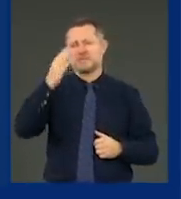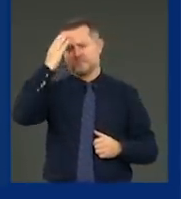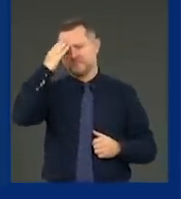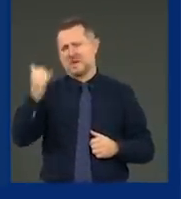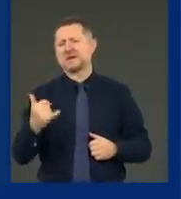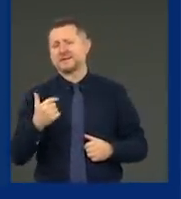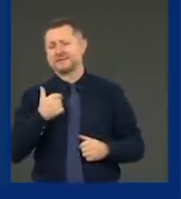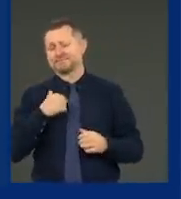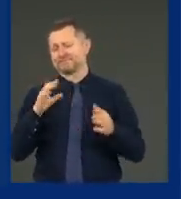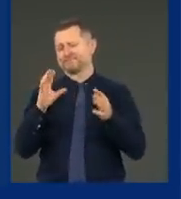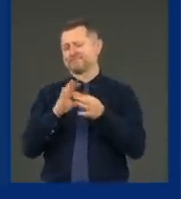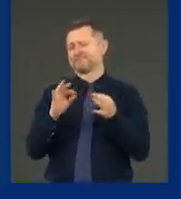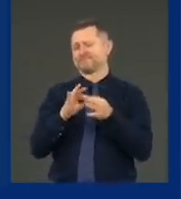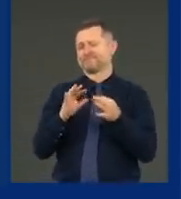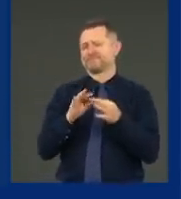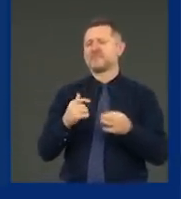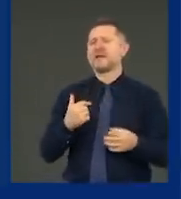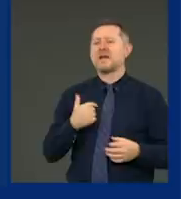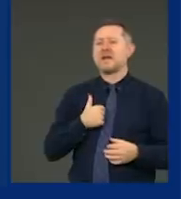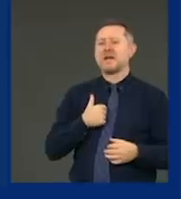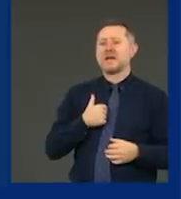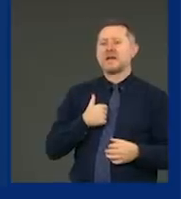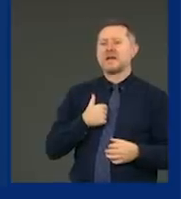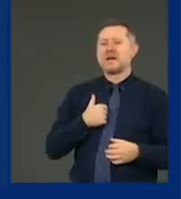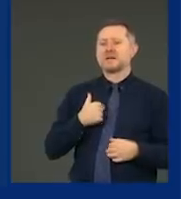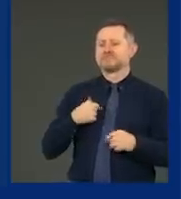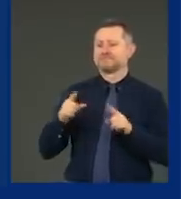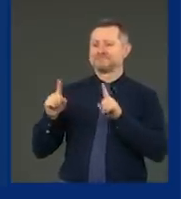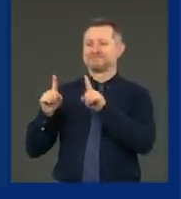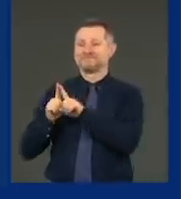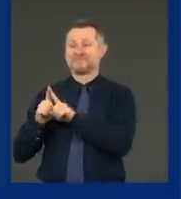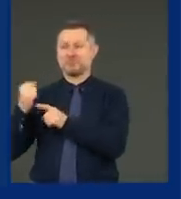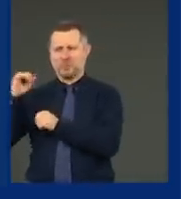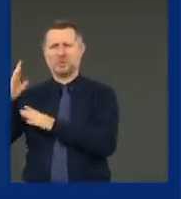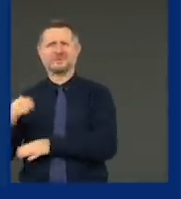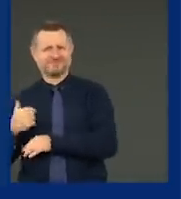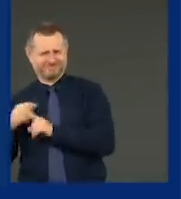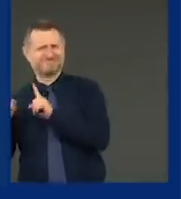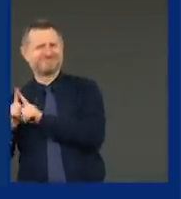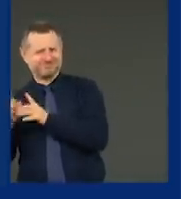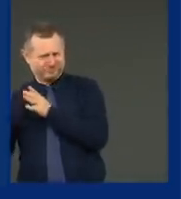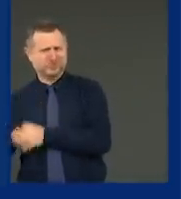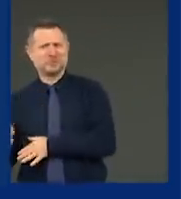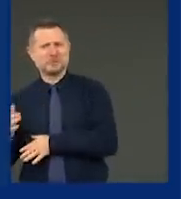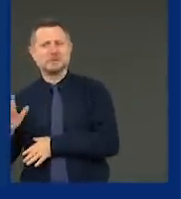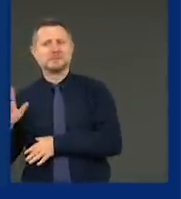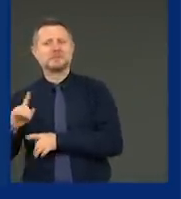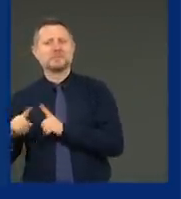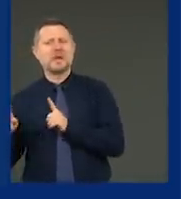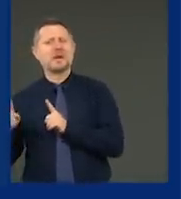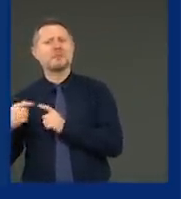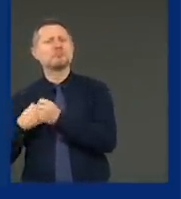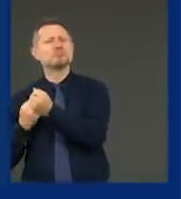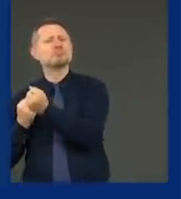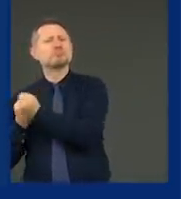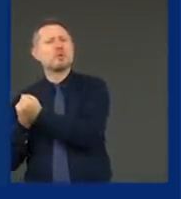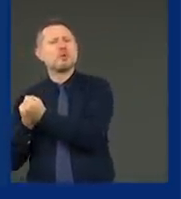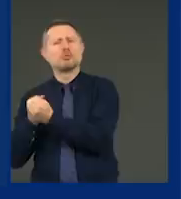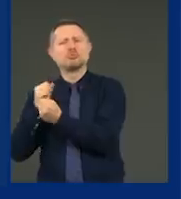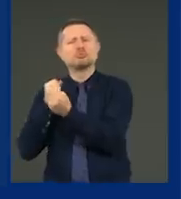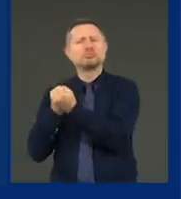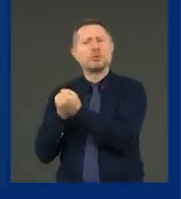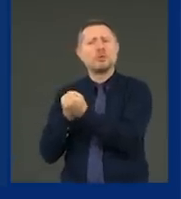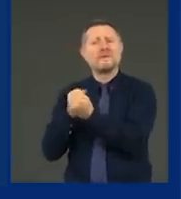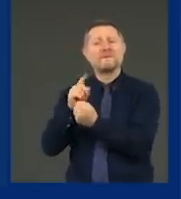with the protesters. But violence is not the answer. It never is the